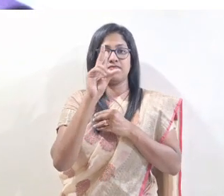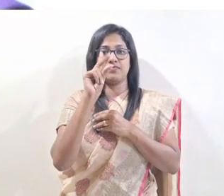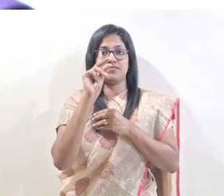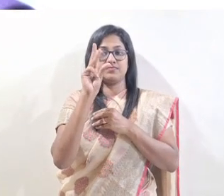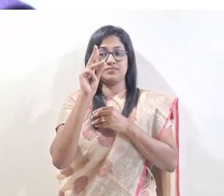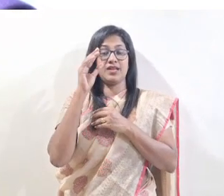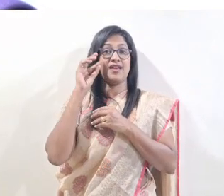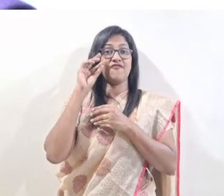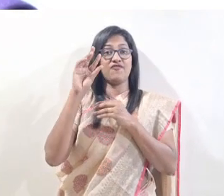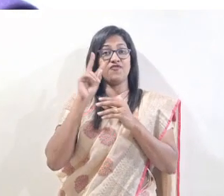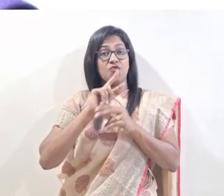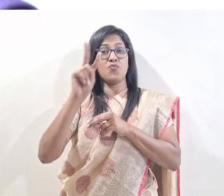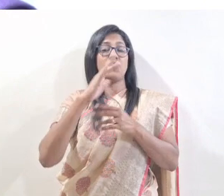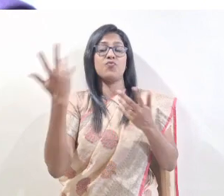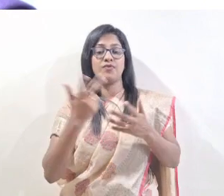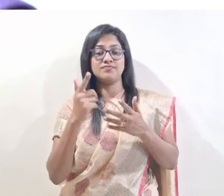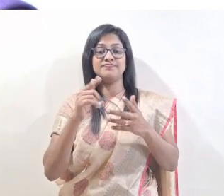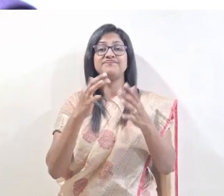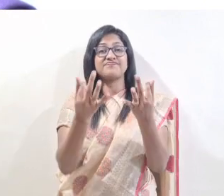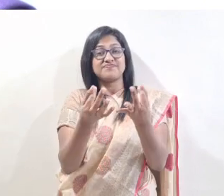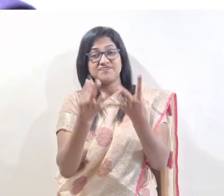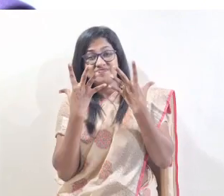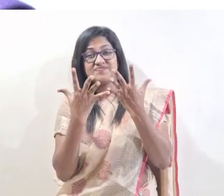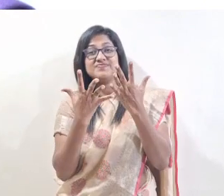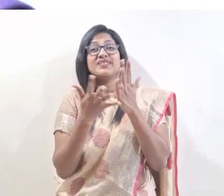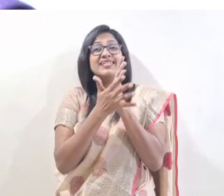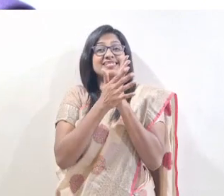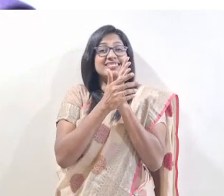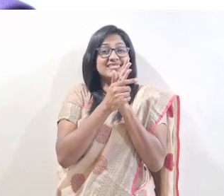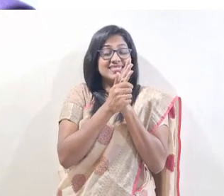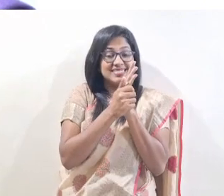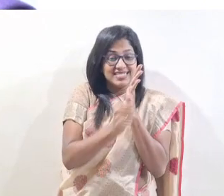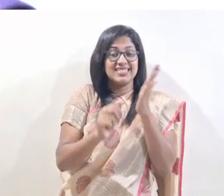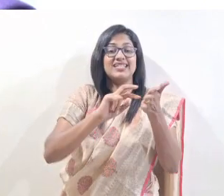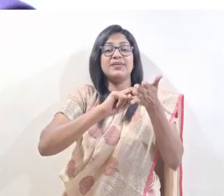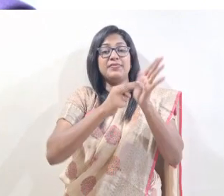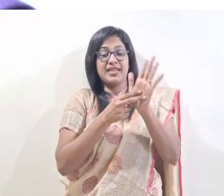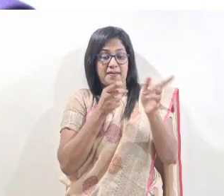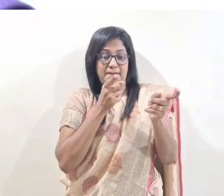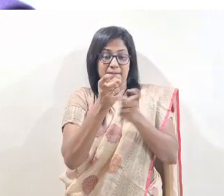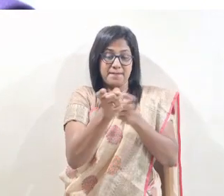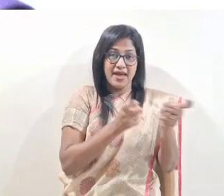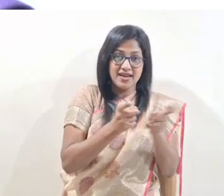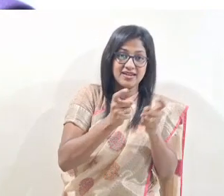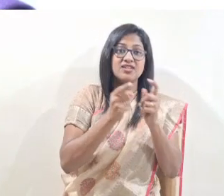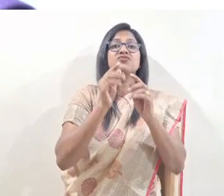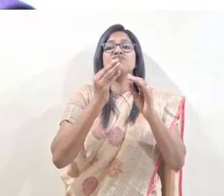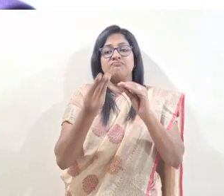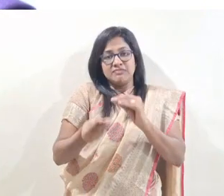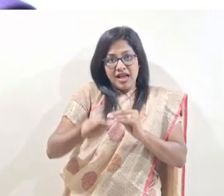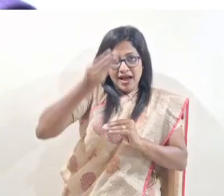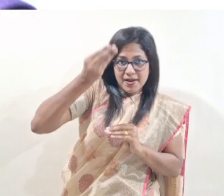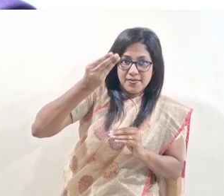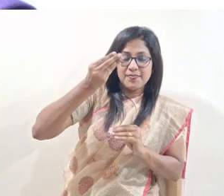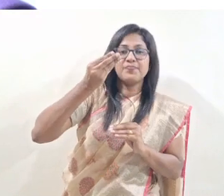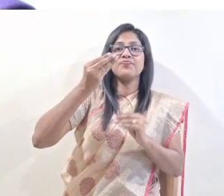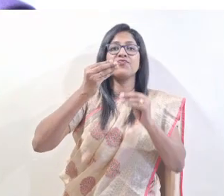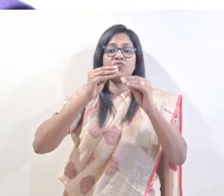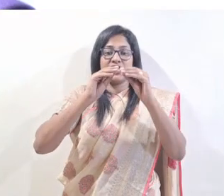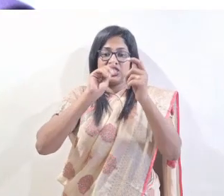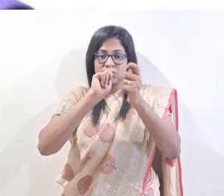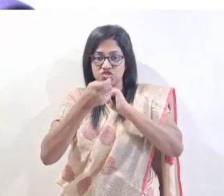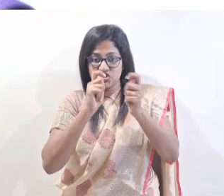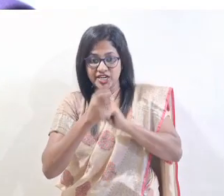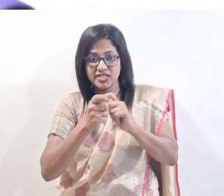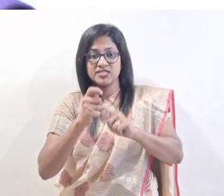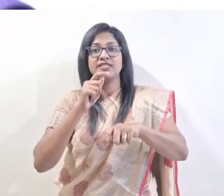resilience, a capability to manage and upgrade, modify,